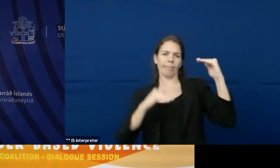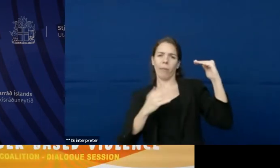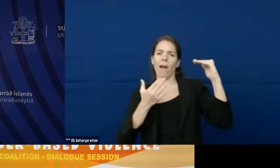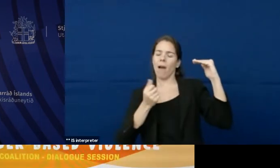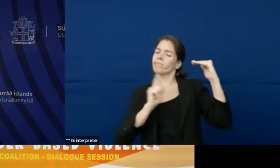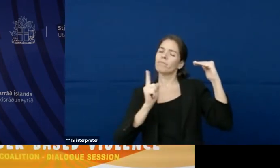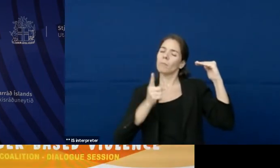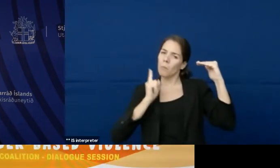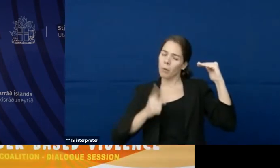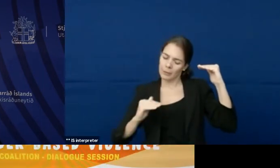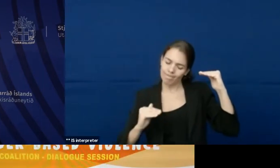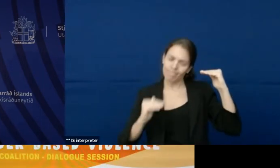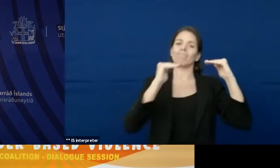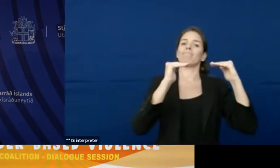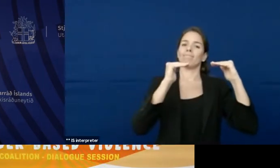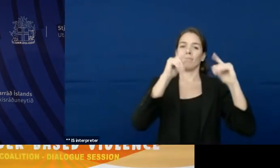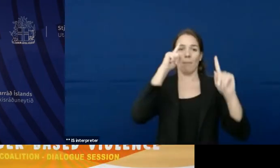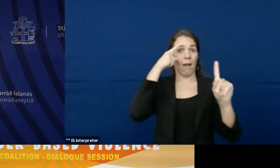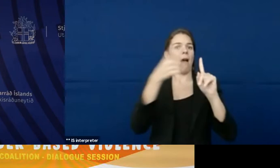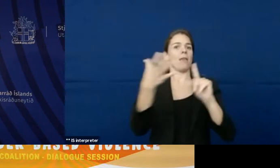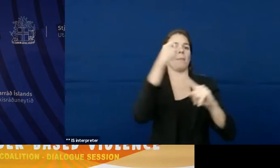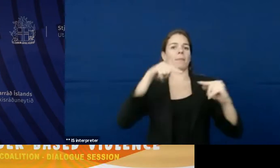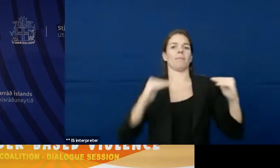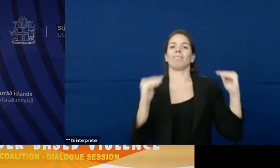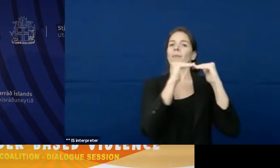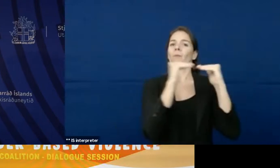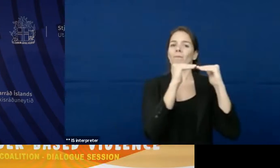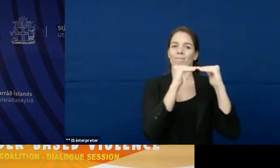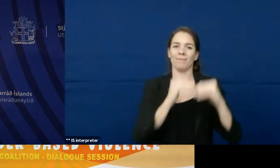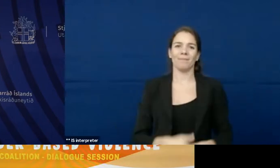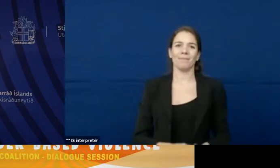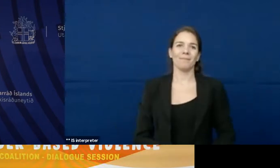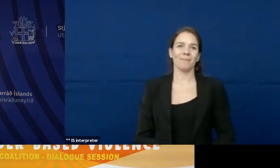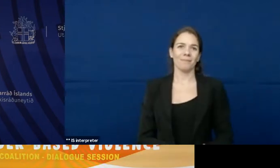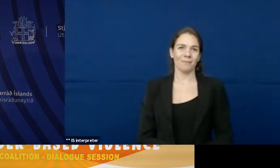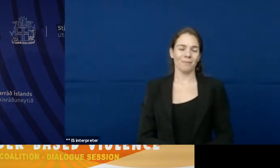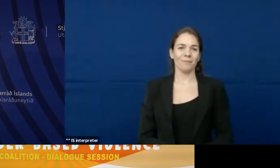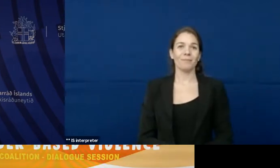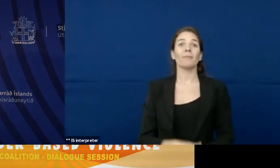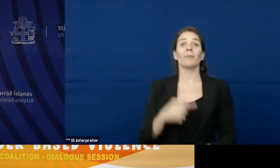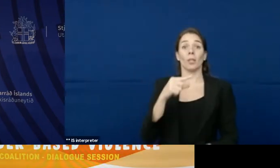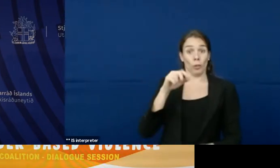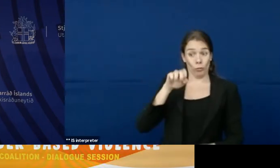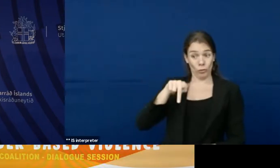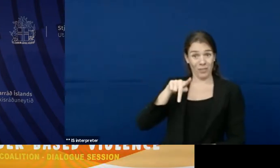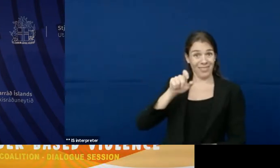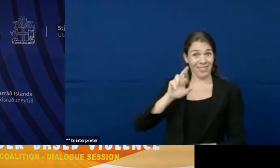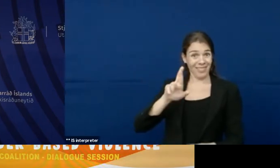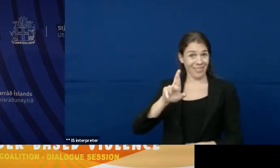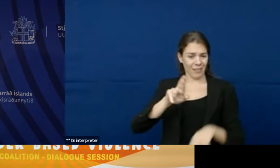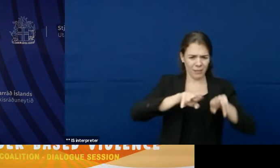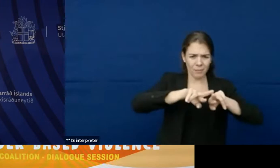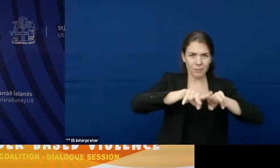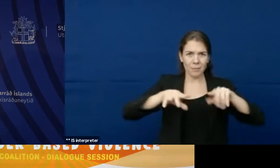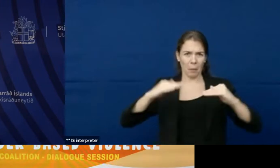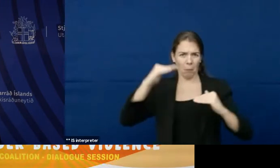gender power dynamics, discriminatory norms, and stereotypes. Early intervention is a